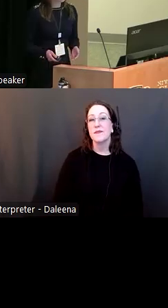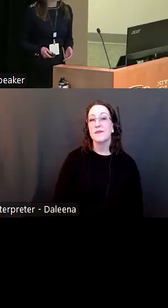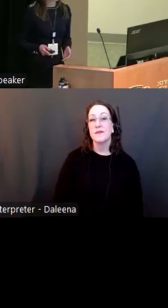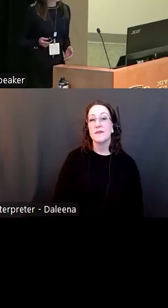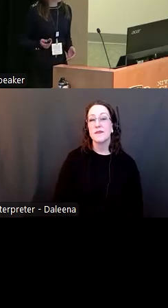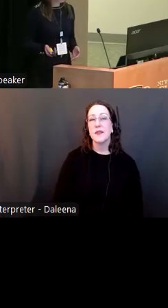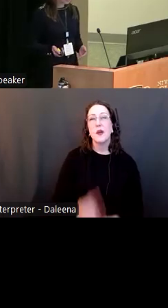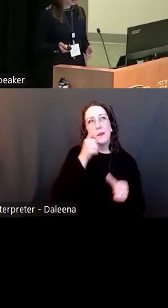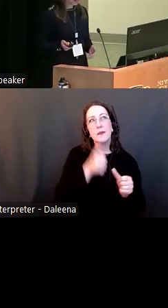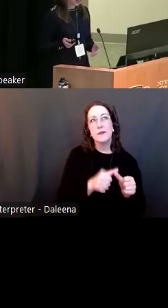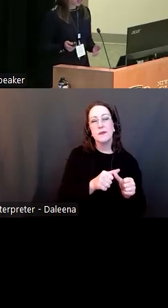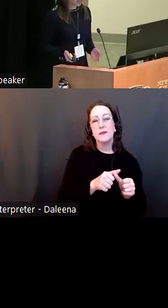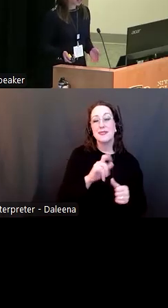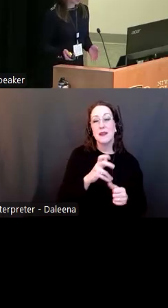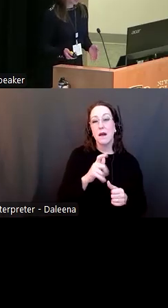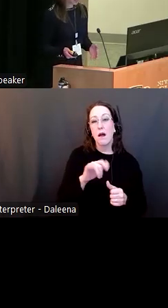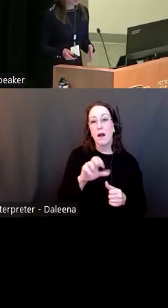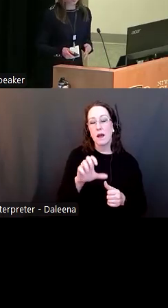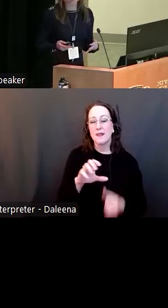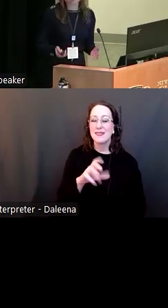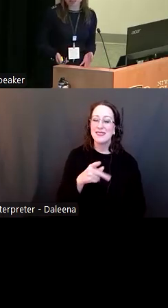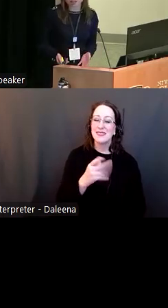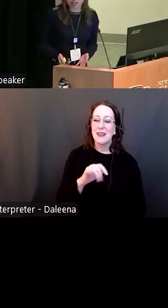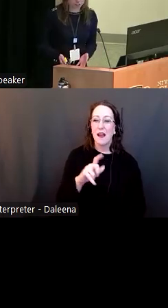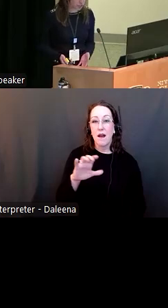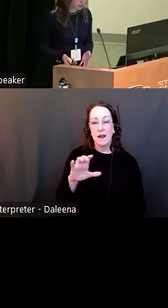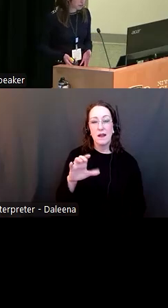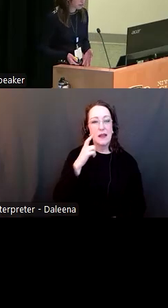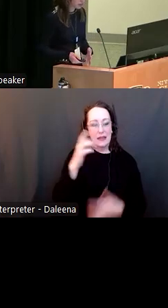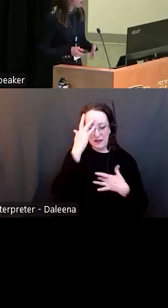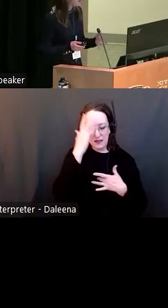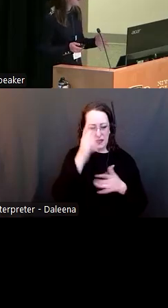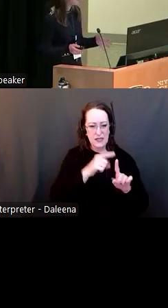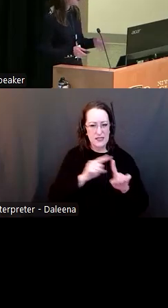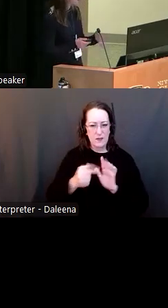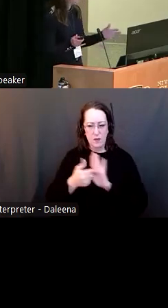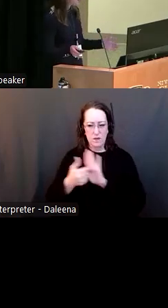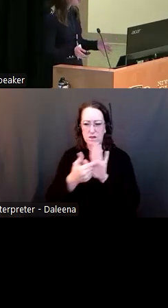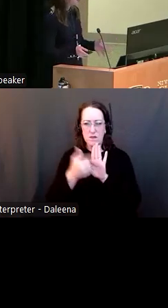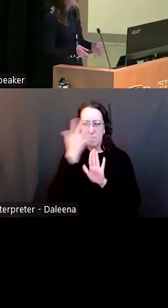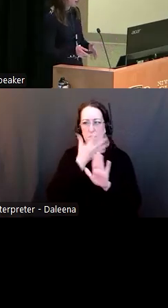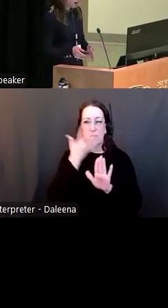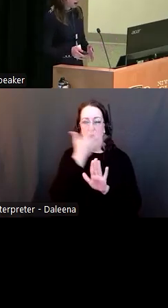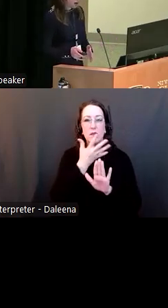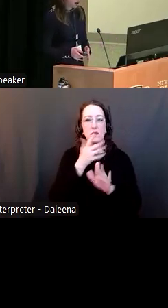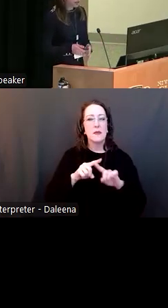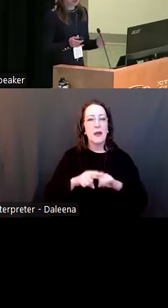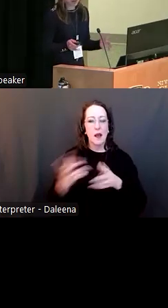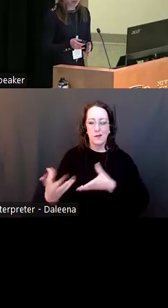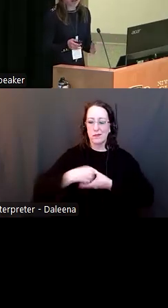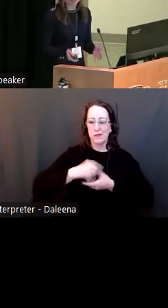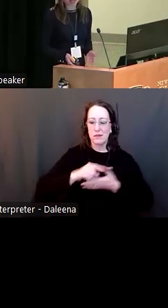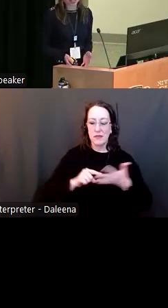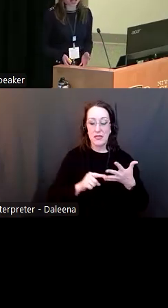Recall that psychotic illness can take on different presentations, depending on the constellation of